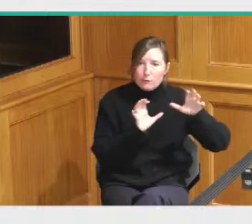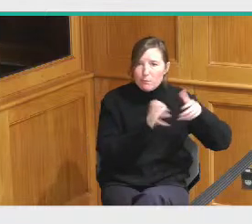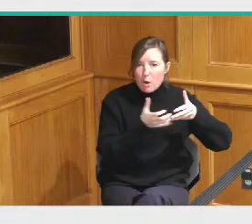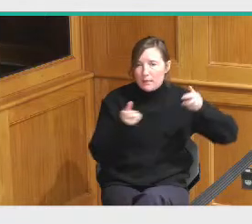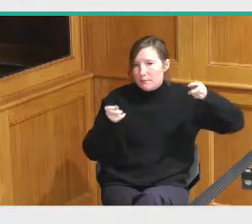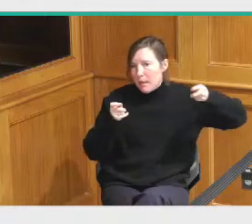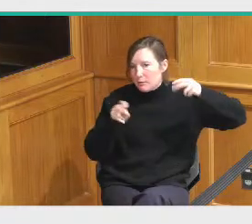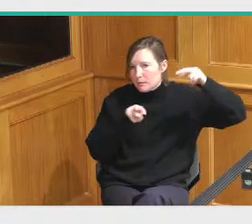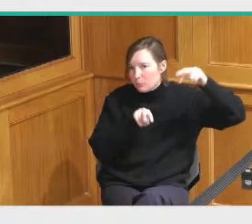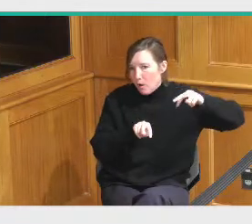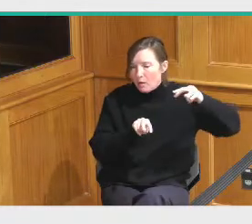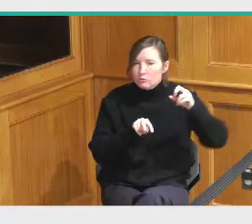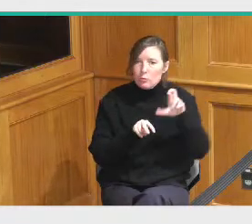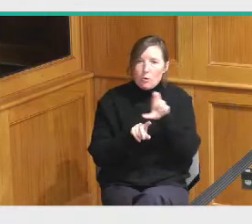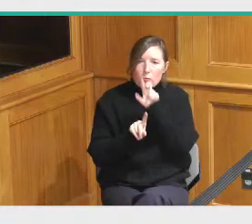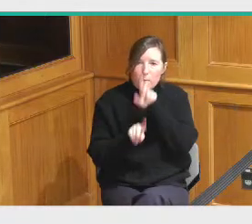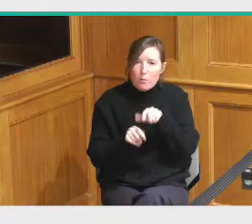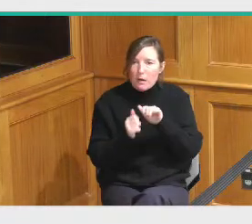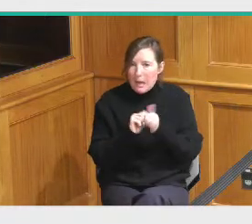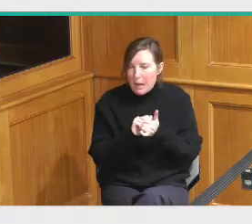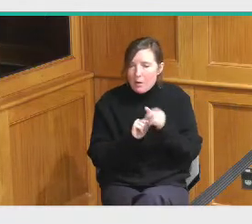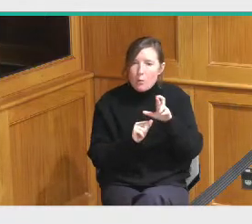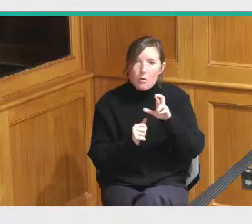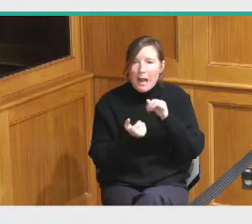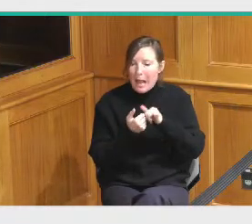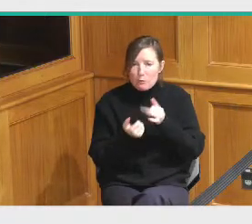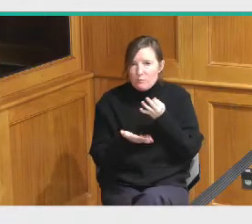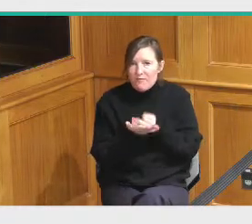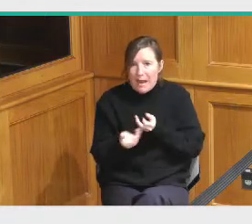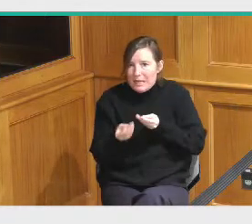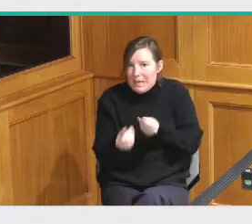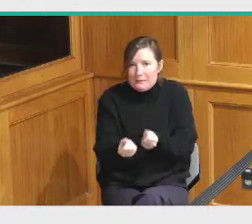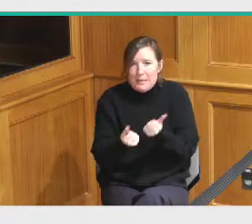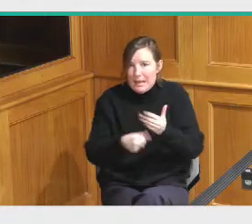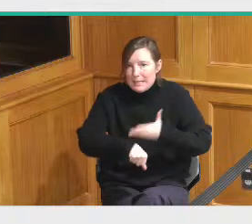reporting, financing of capital improvements on the site, all those types of things.